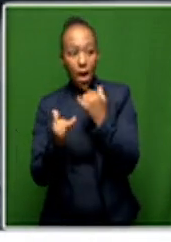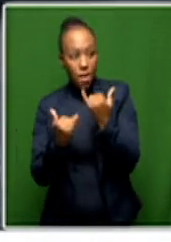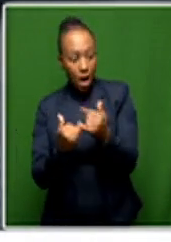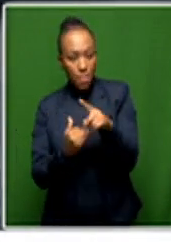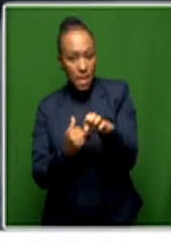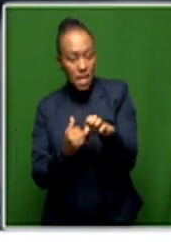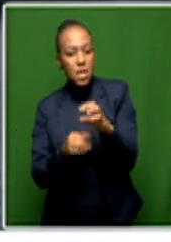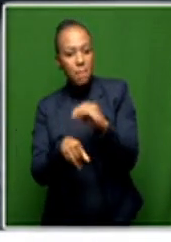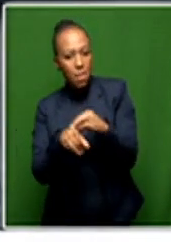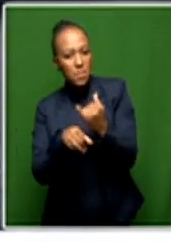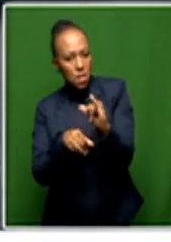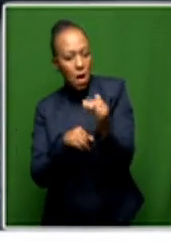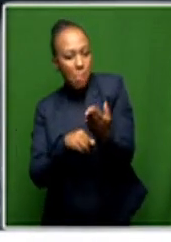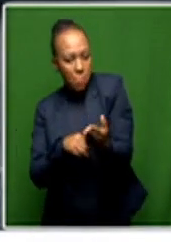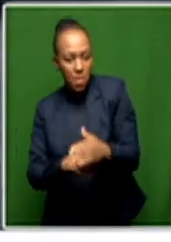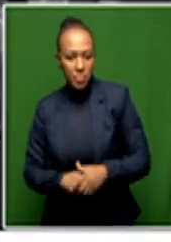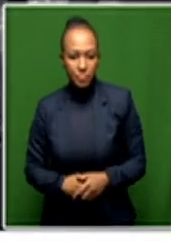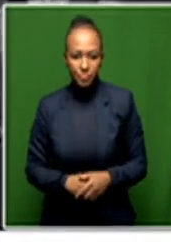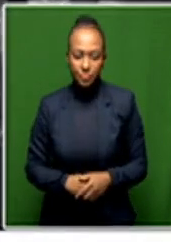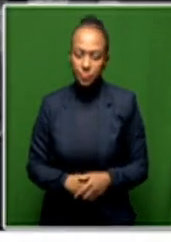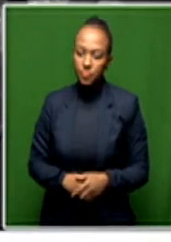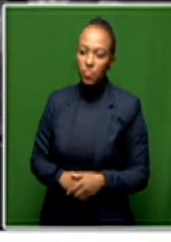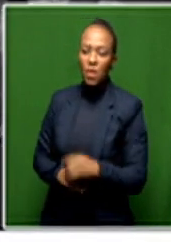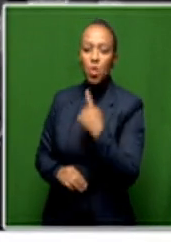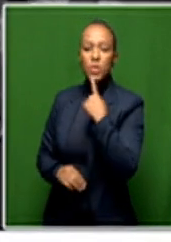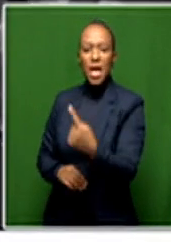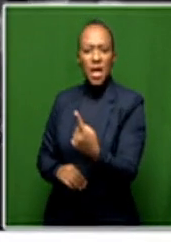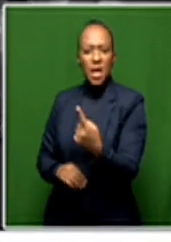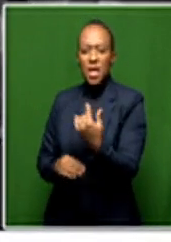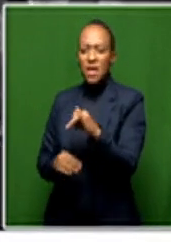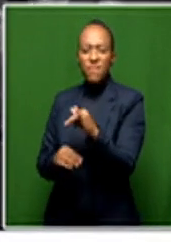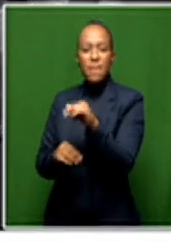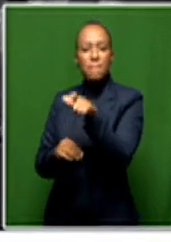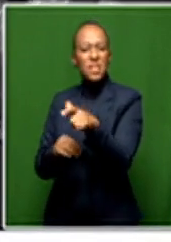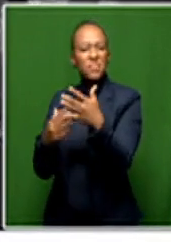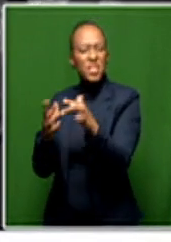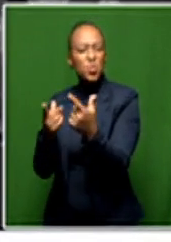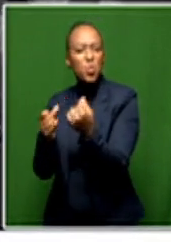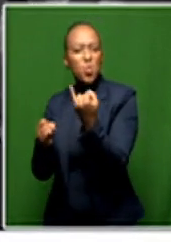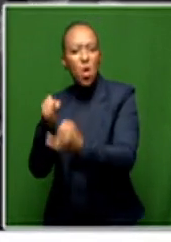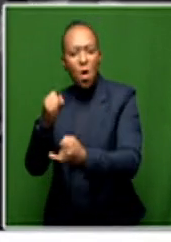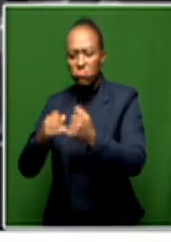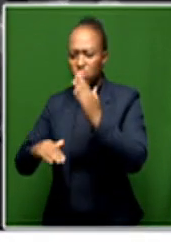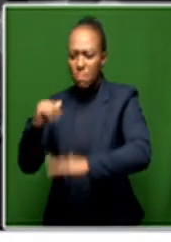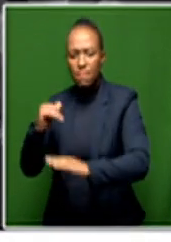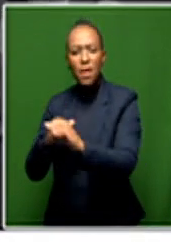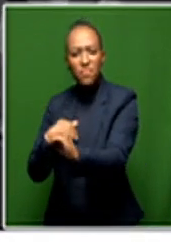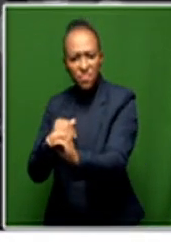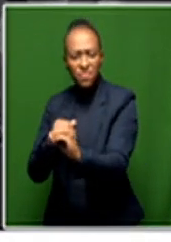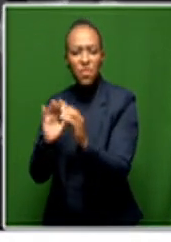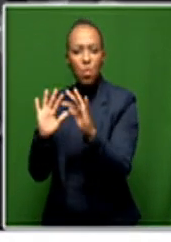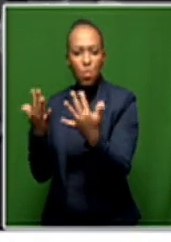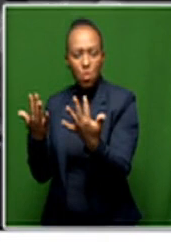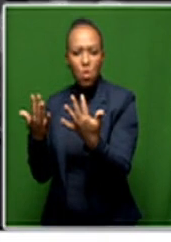prevail. You know, speaking of consequence management, one would once again be justified